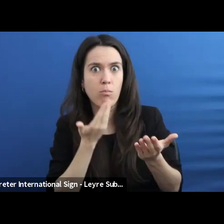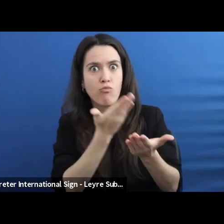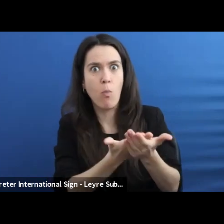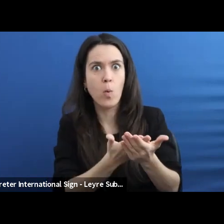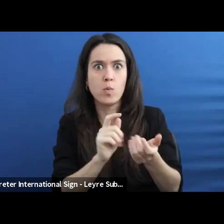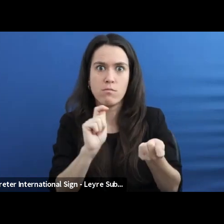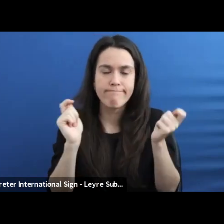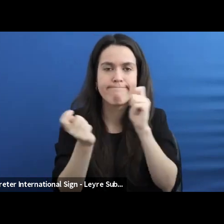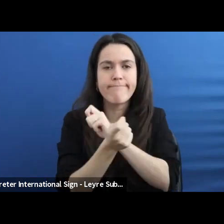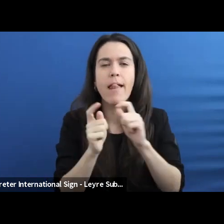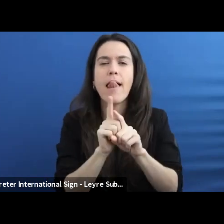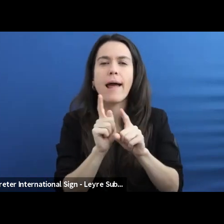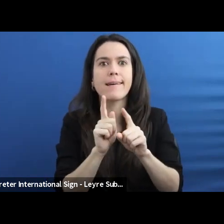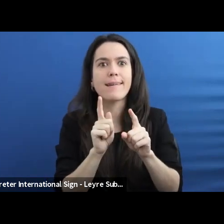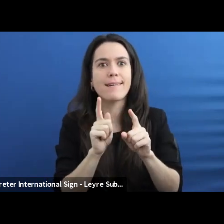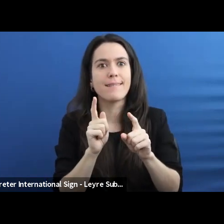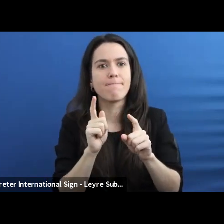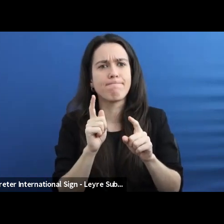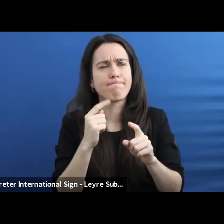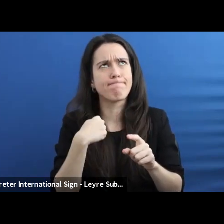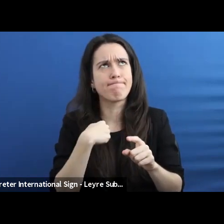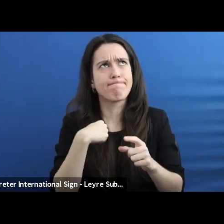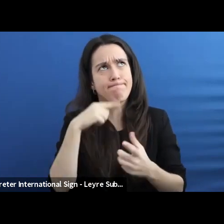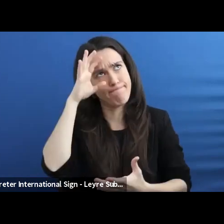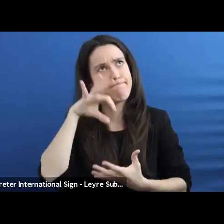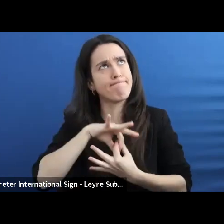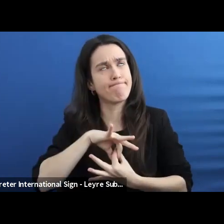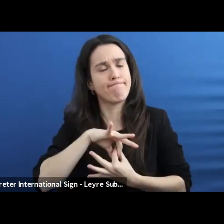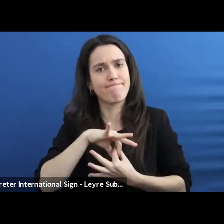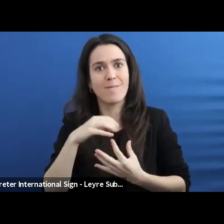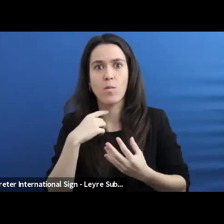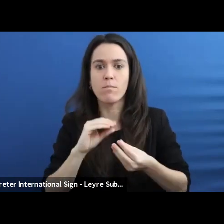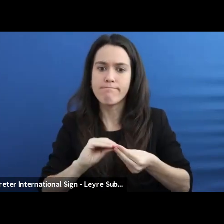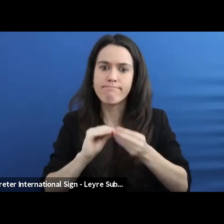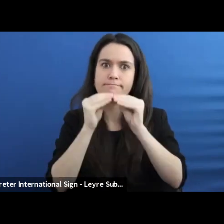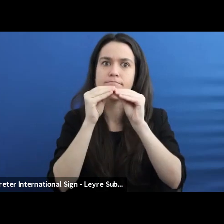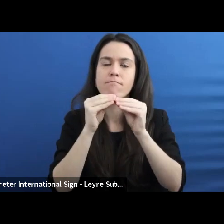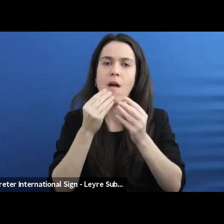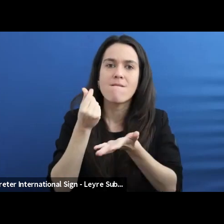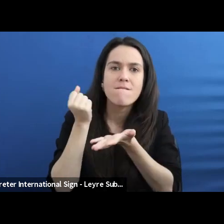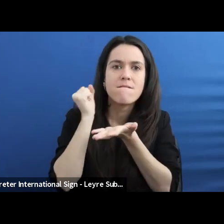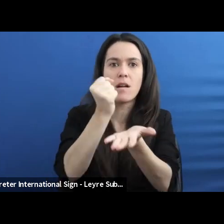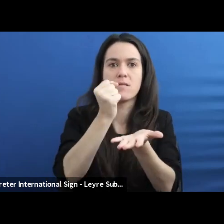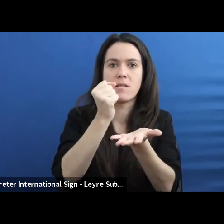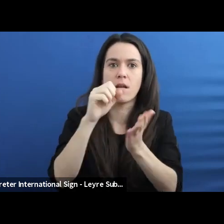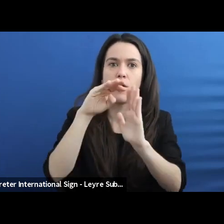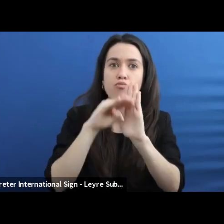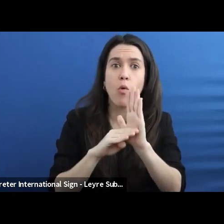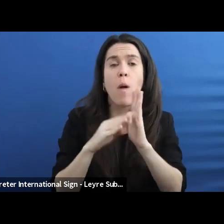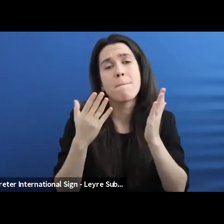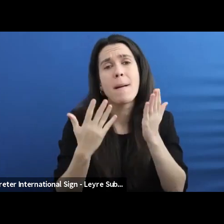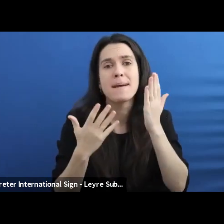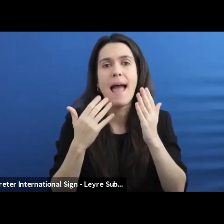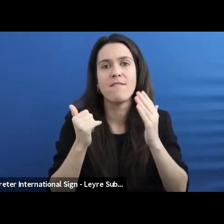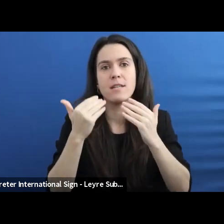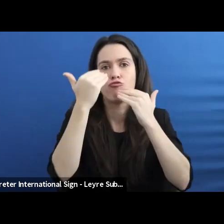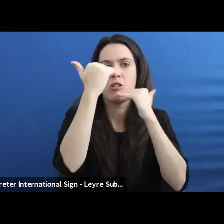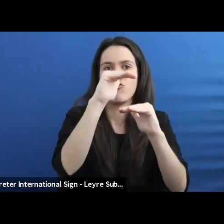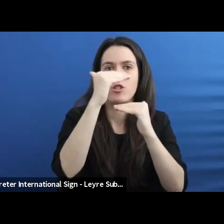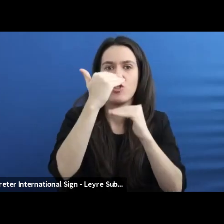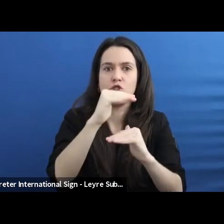a middle way. We try to develop funding programs that do imply restrictions, but we do it together with